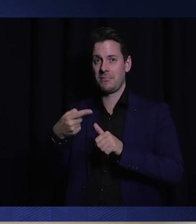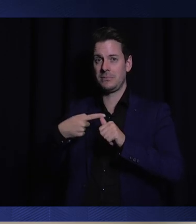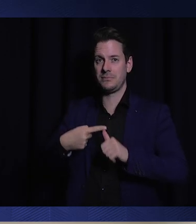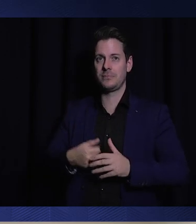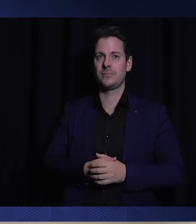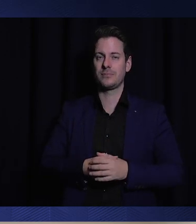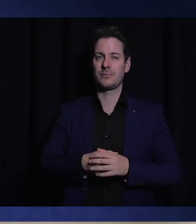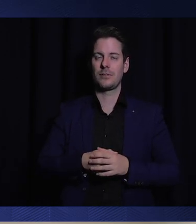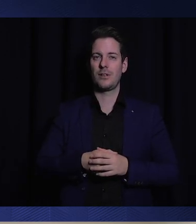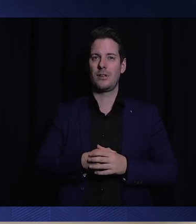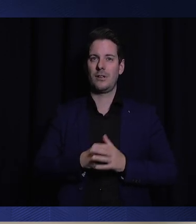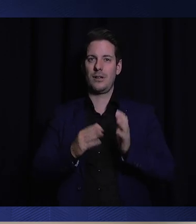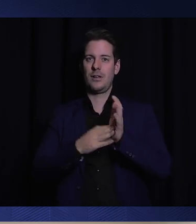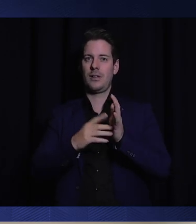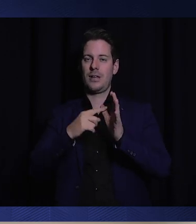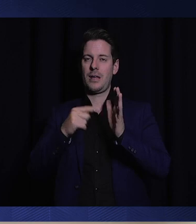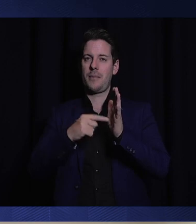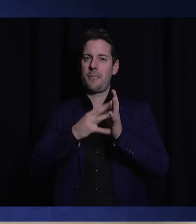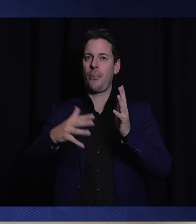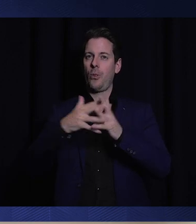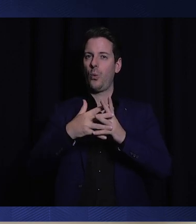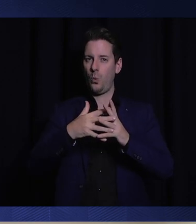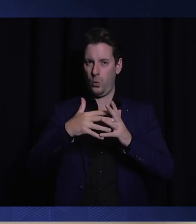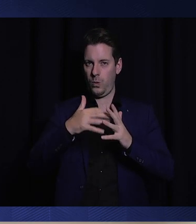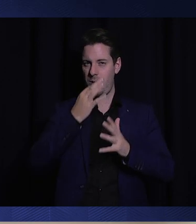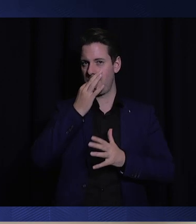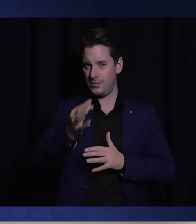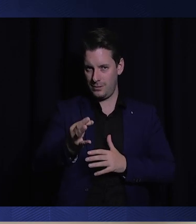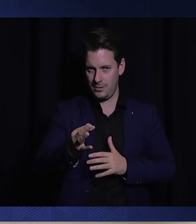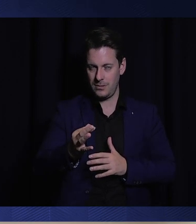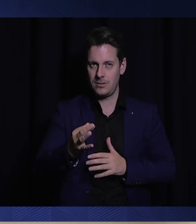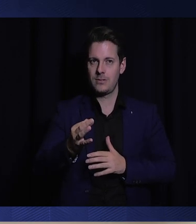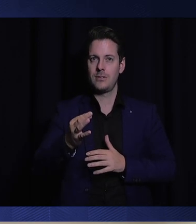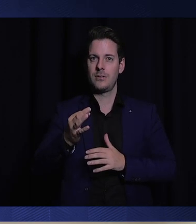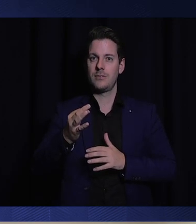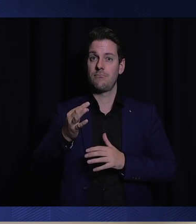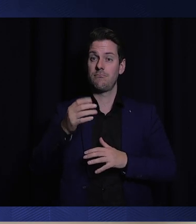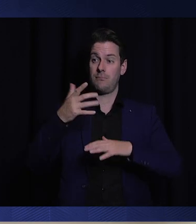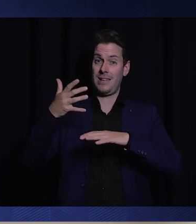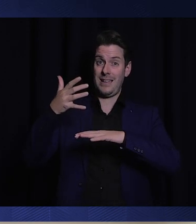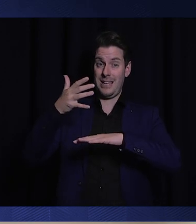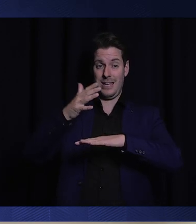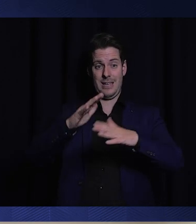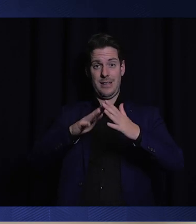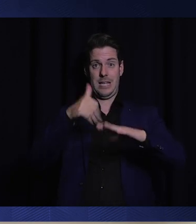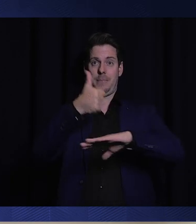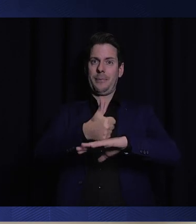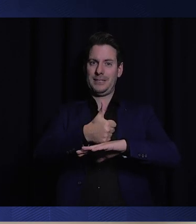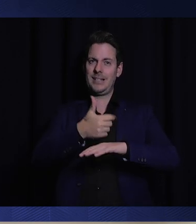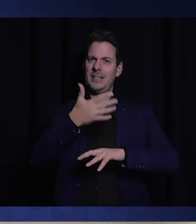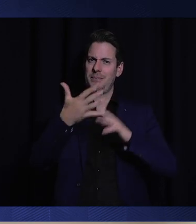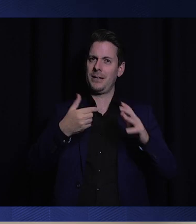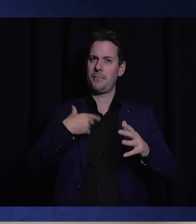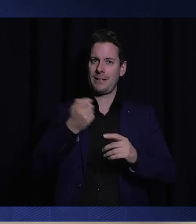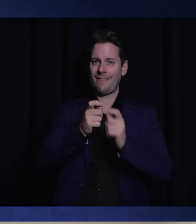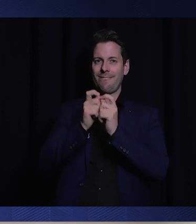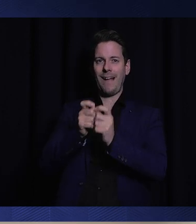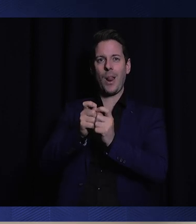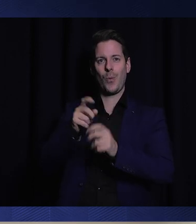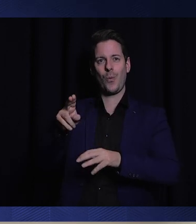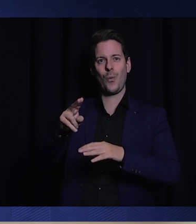to large scales in terms of big ponds, big lakes in cities. The role of communities and